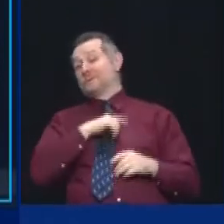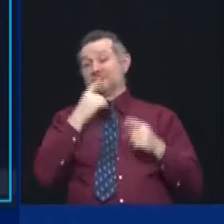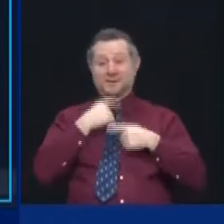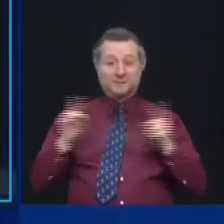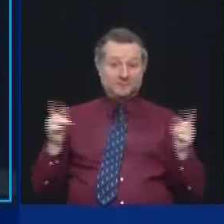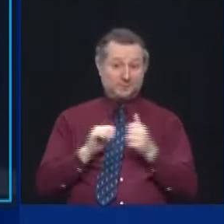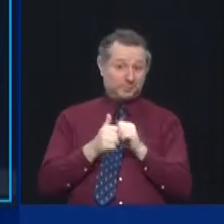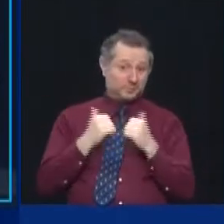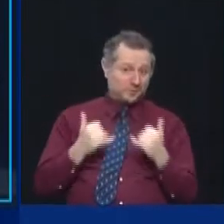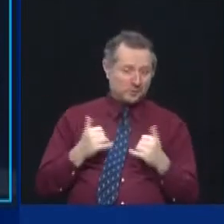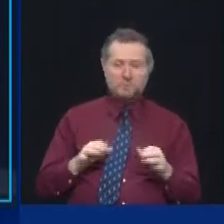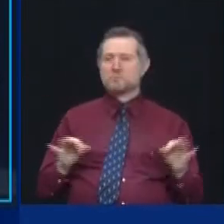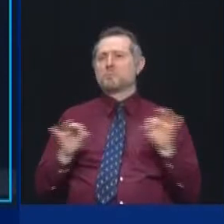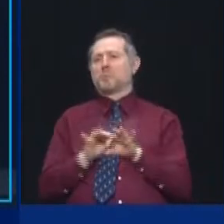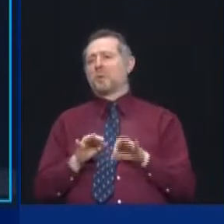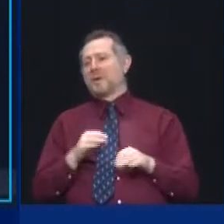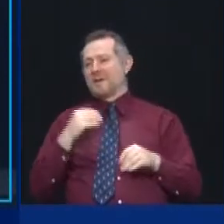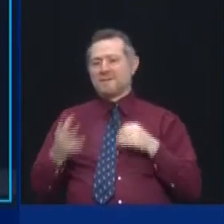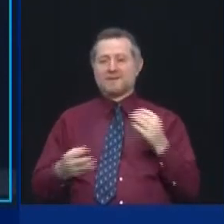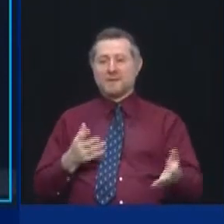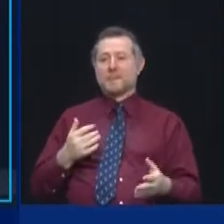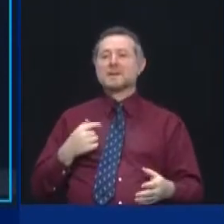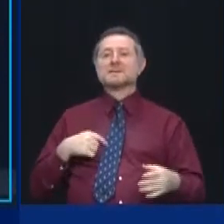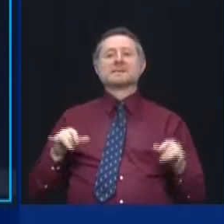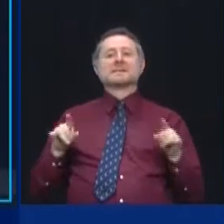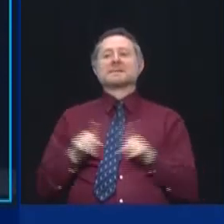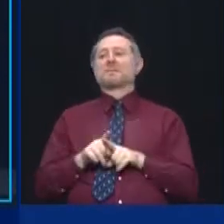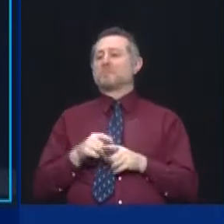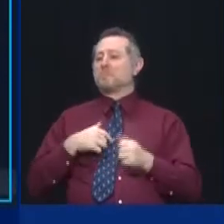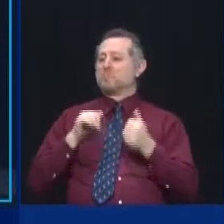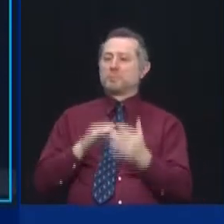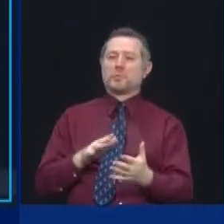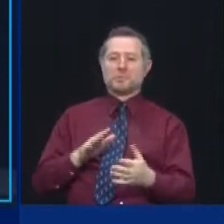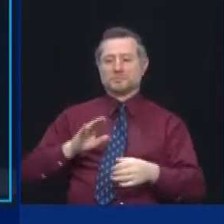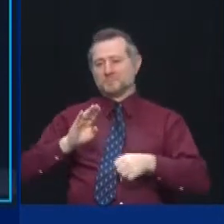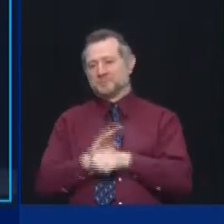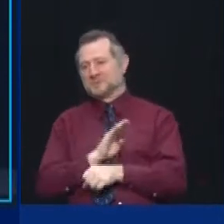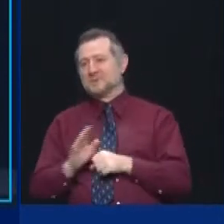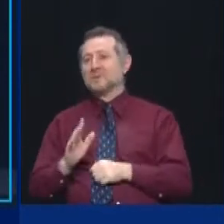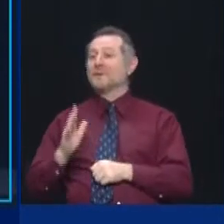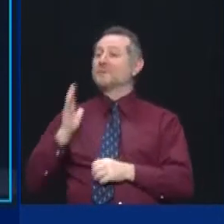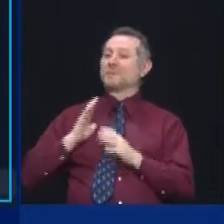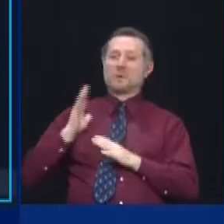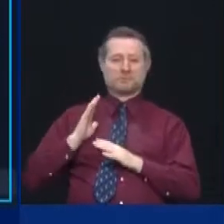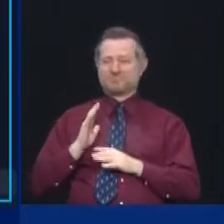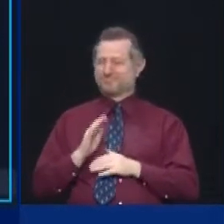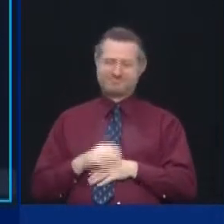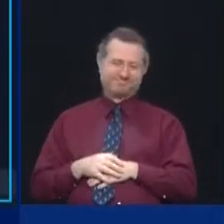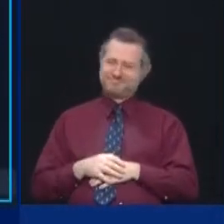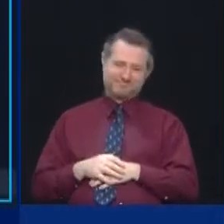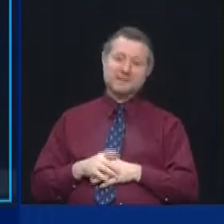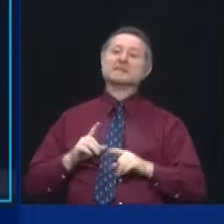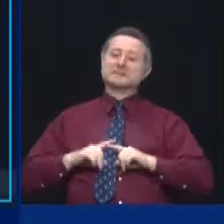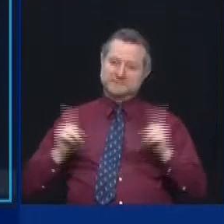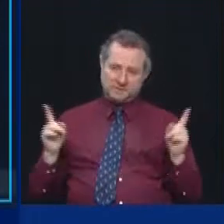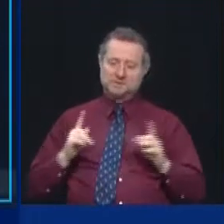we make happen post-COVID. There is no predestined future here for New